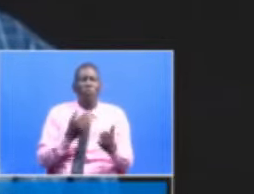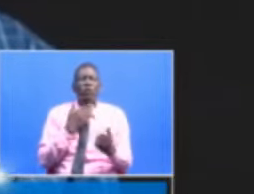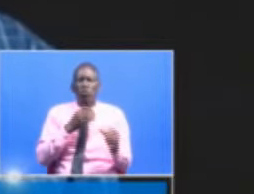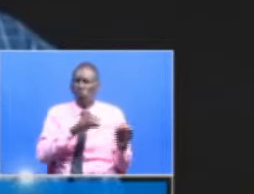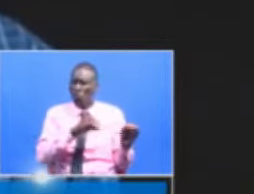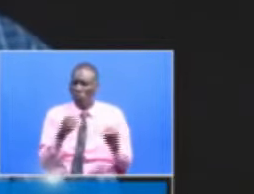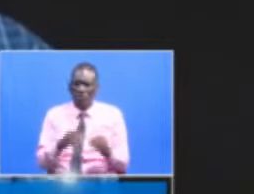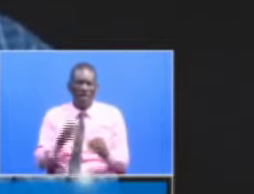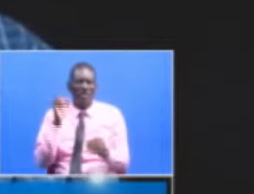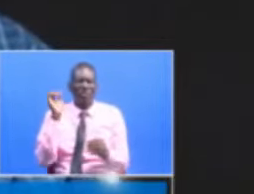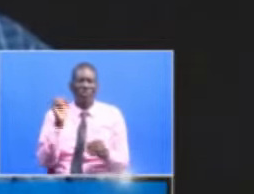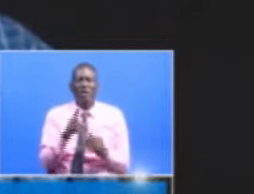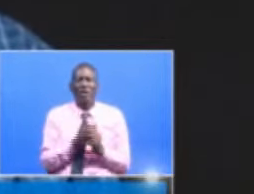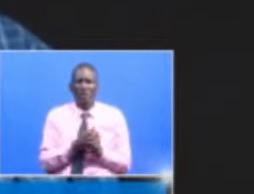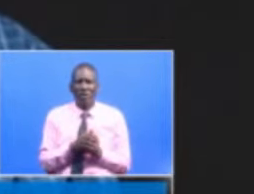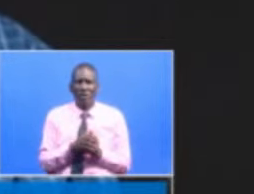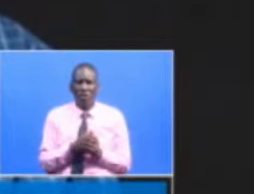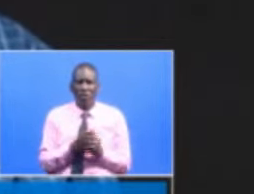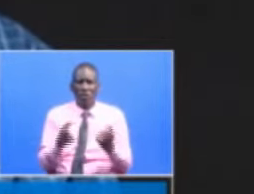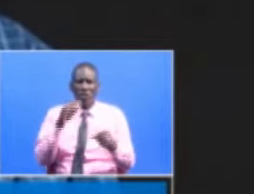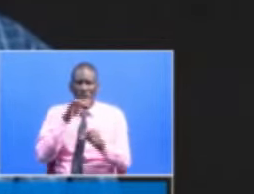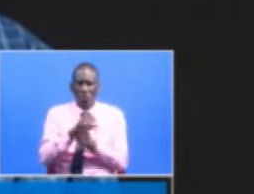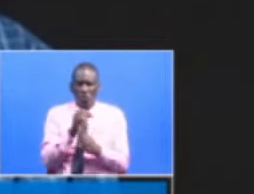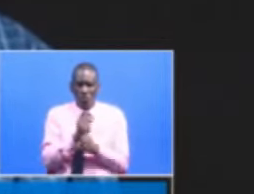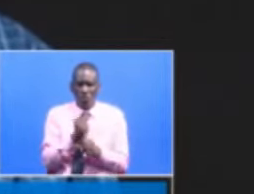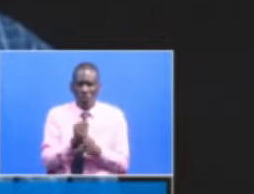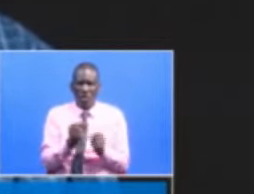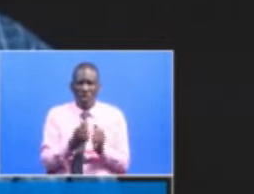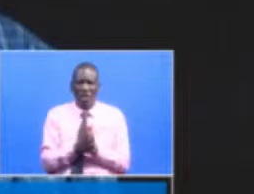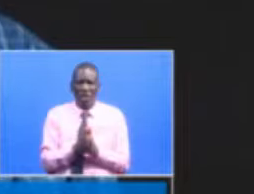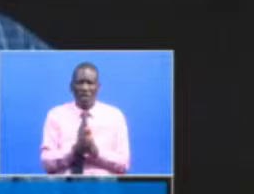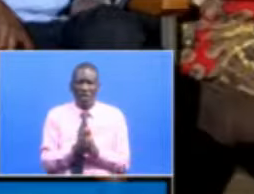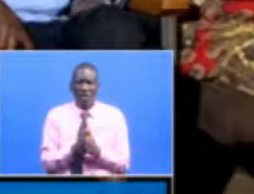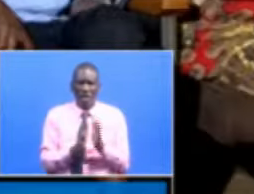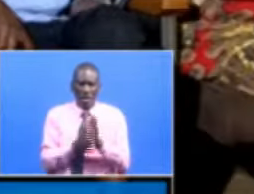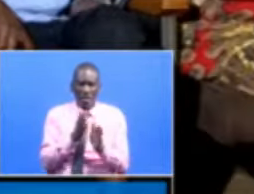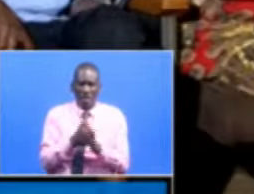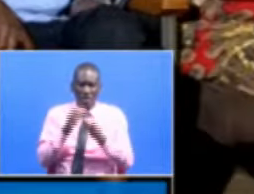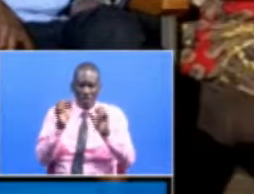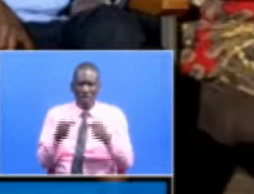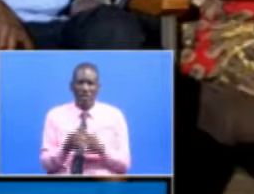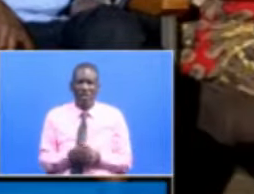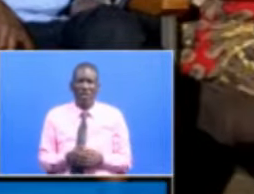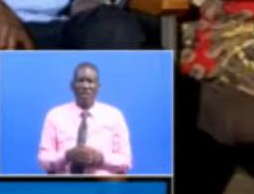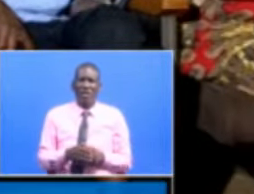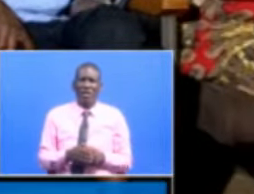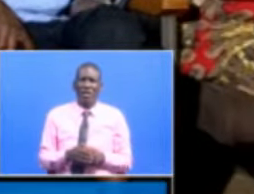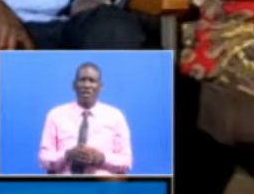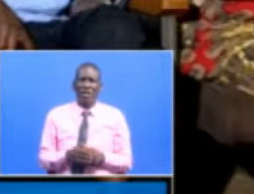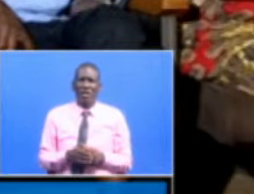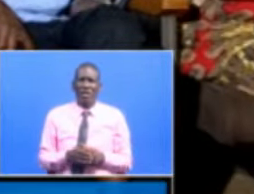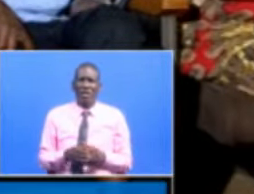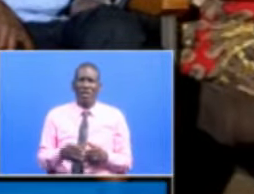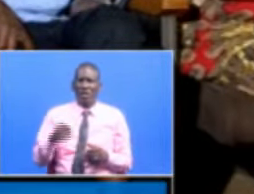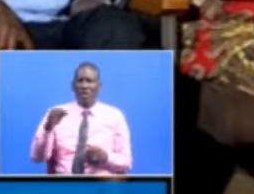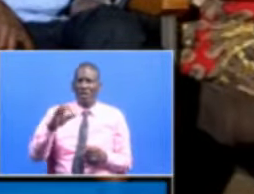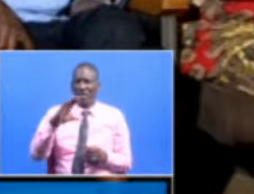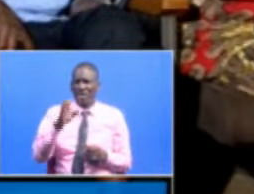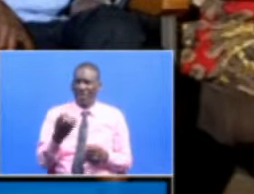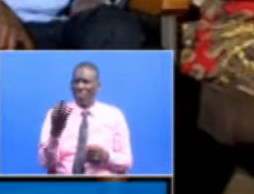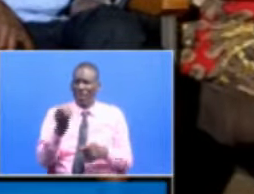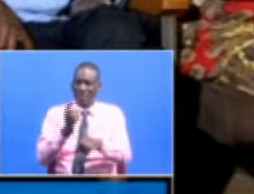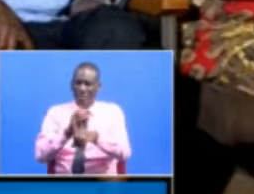is still very long. Needs a lot of effort and a sense of urgency. Yeah. Mm-hmm. Grace, labda tu nikupe da sekunde 30 hivi